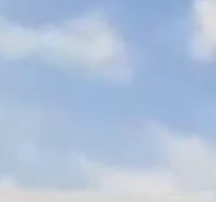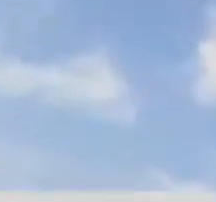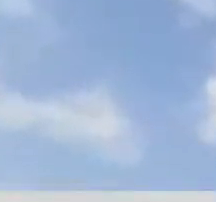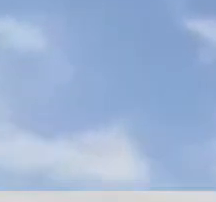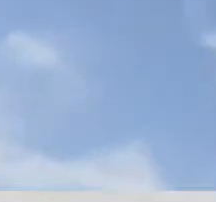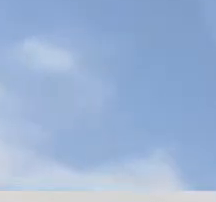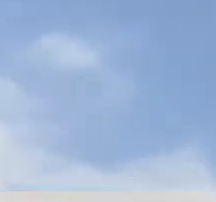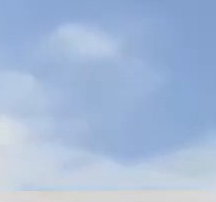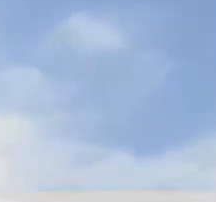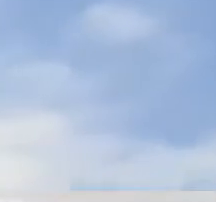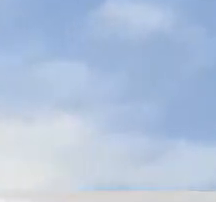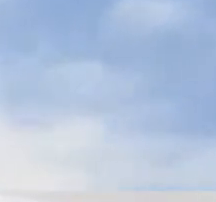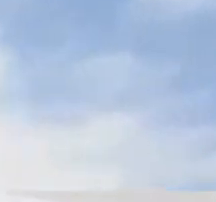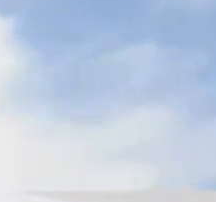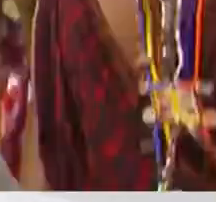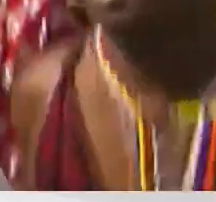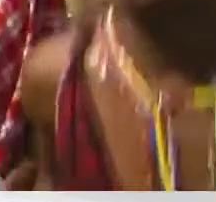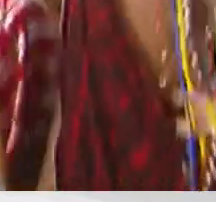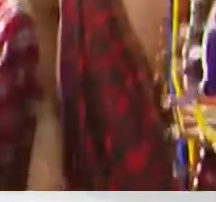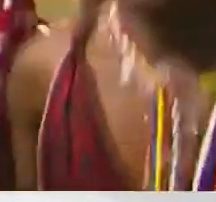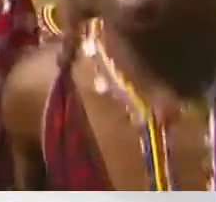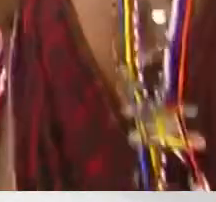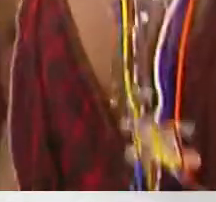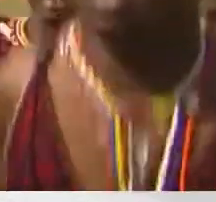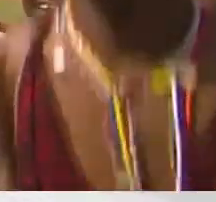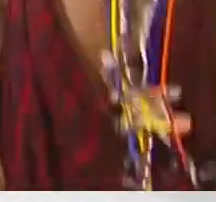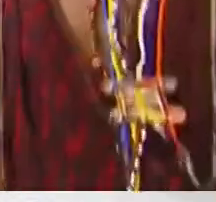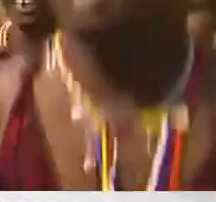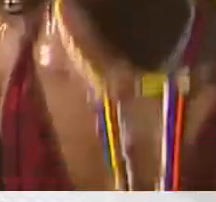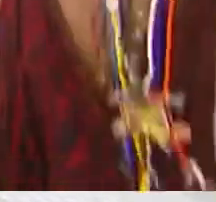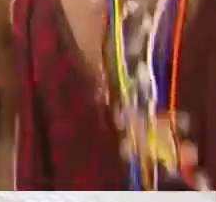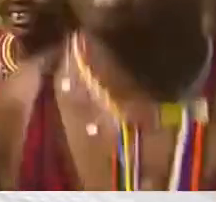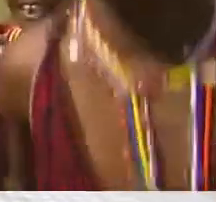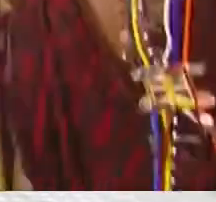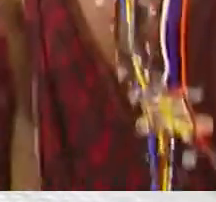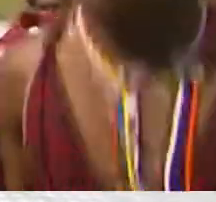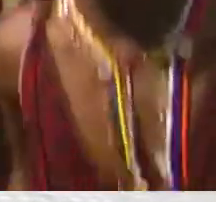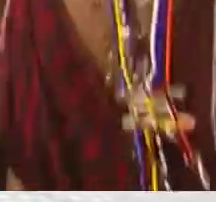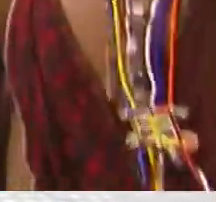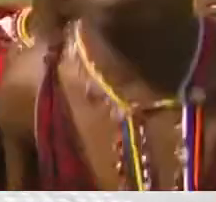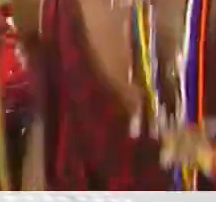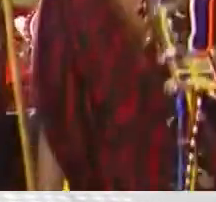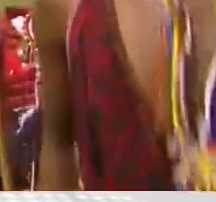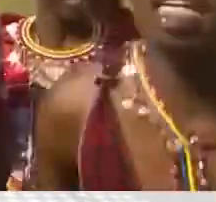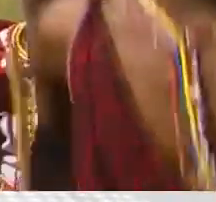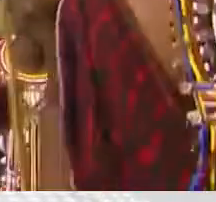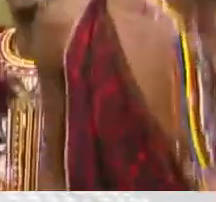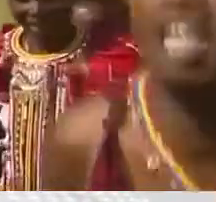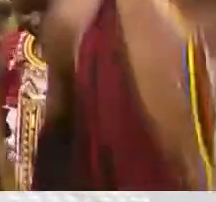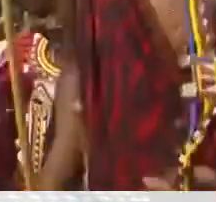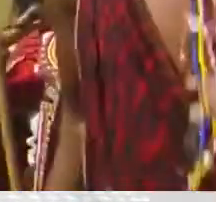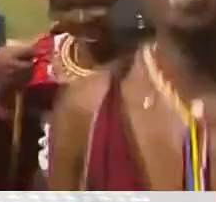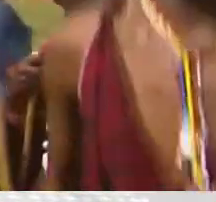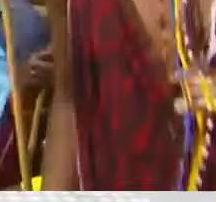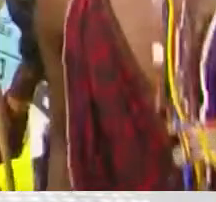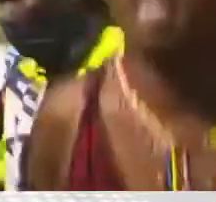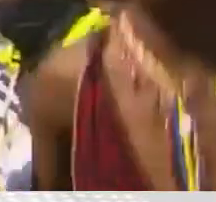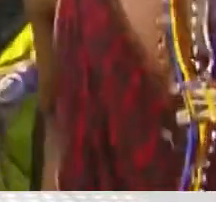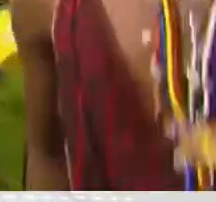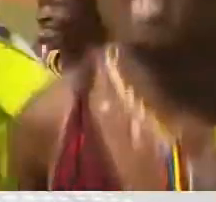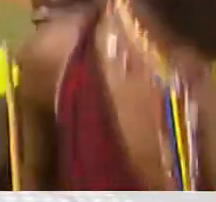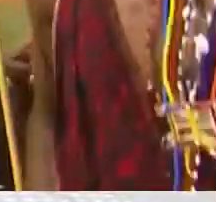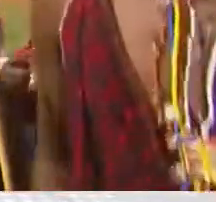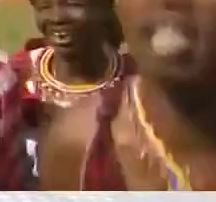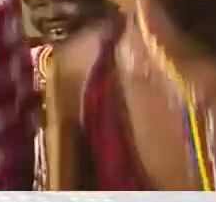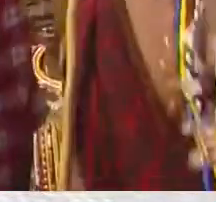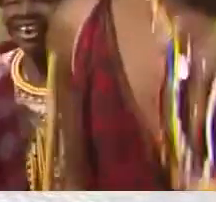finish to the Safari Rally Kenyan. Unbelievable. Look at that. Even on the power stage, I got a stone on the windscreen.